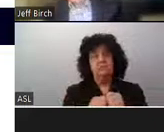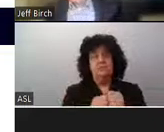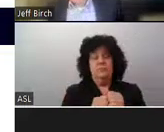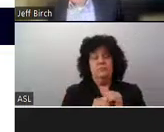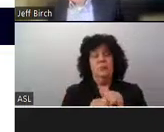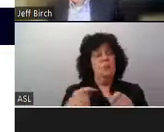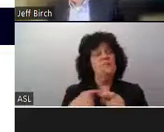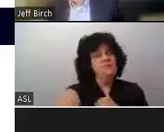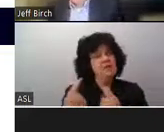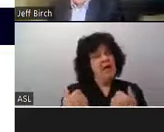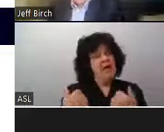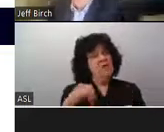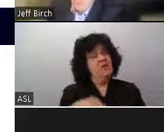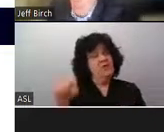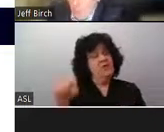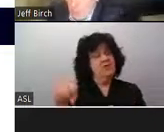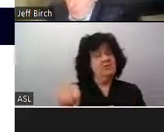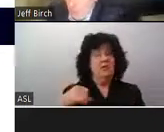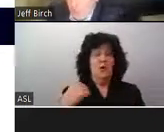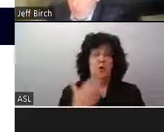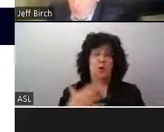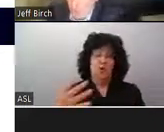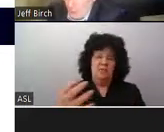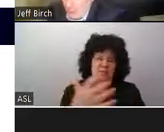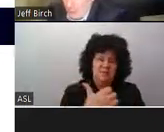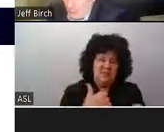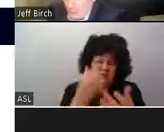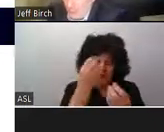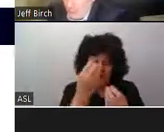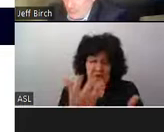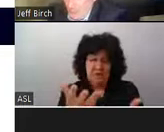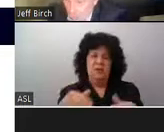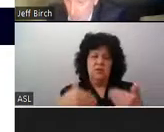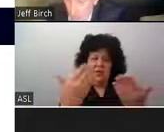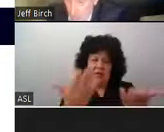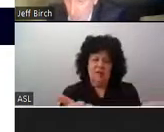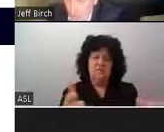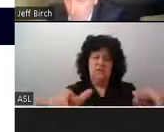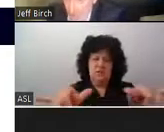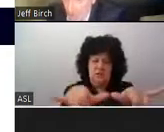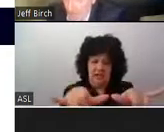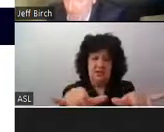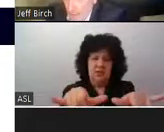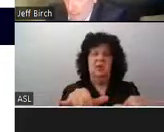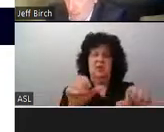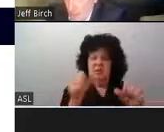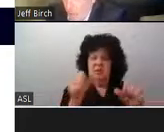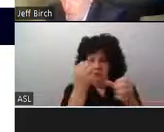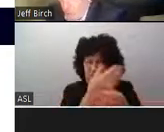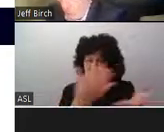we collect information. Ideally, we'd be able to provide metrics. We'd be able to provide data.